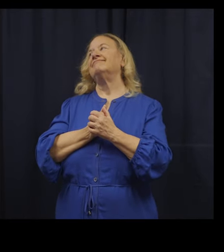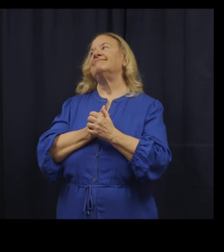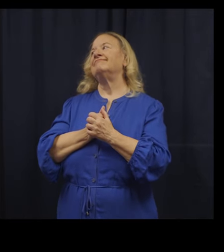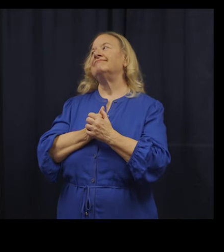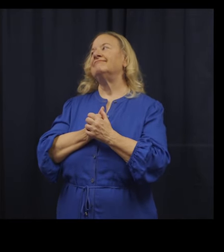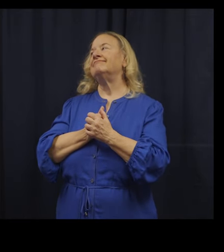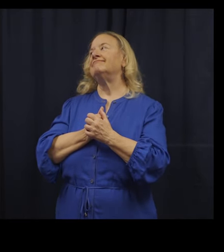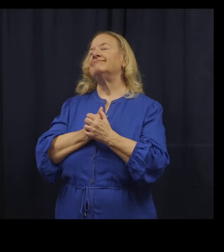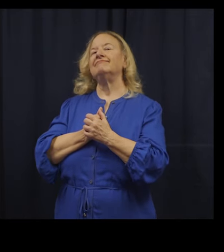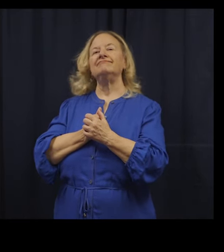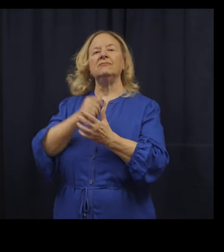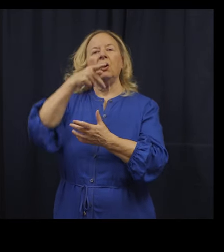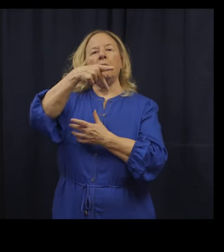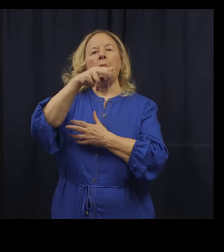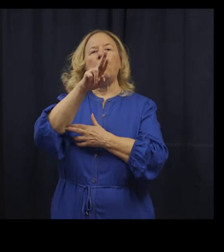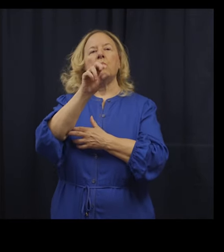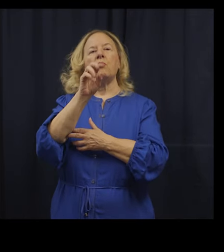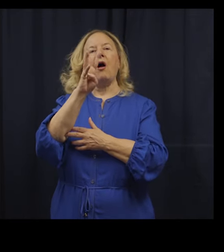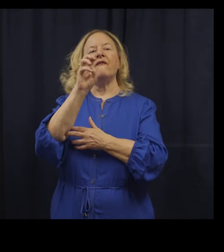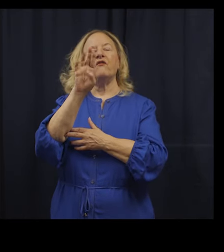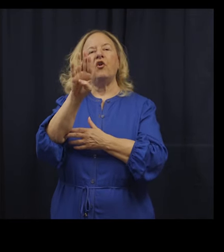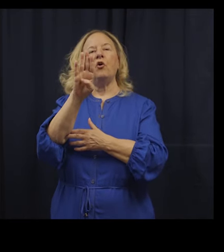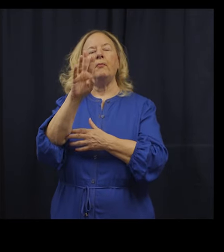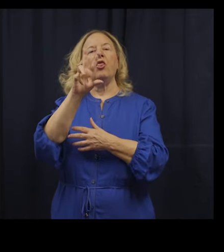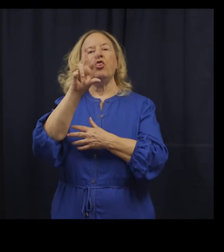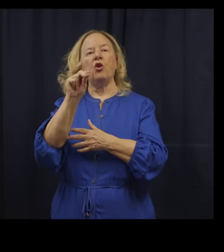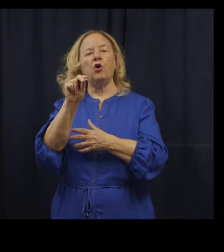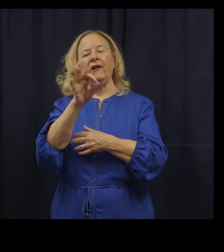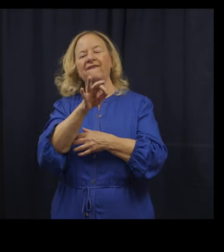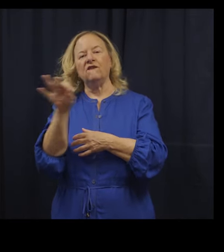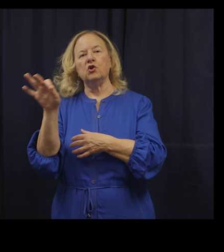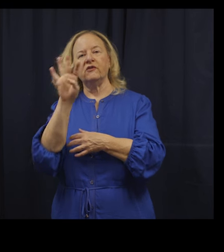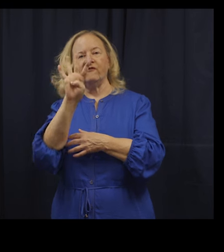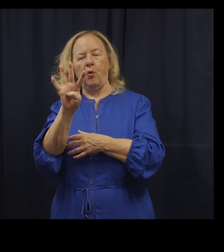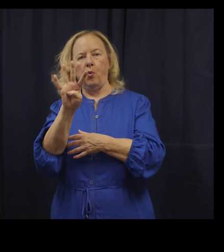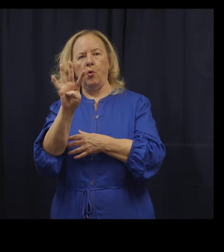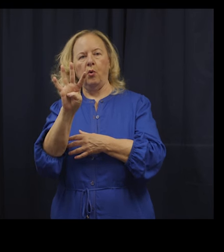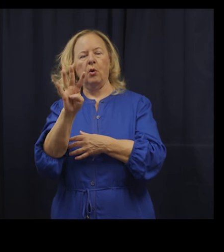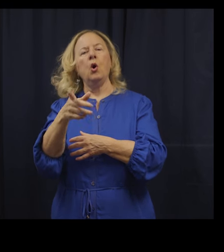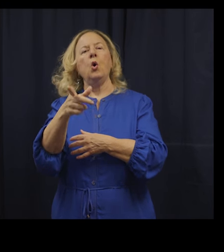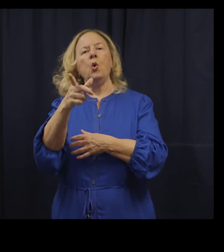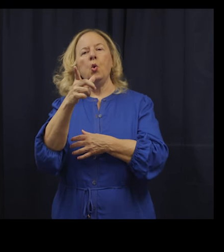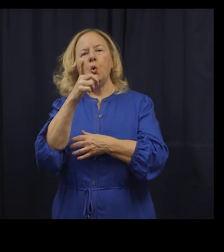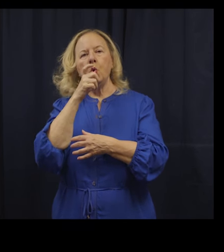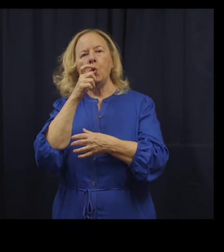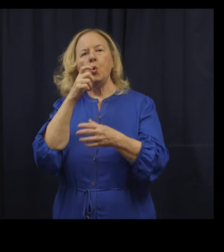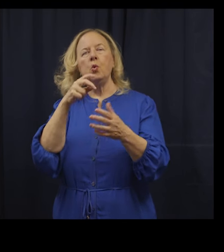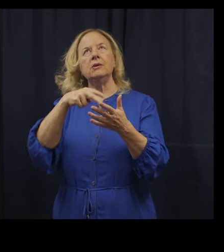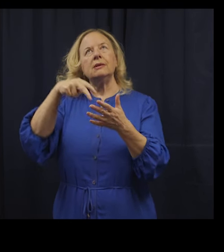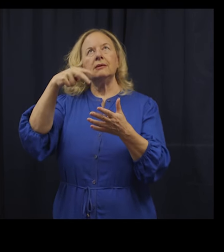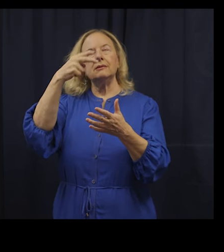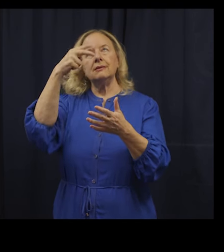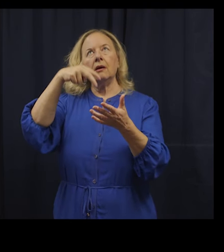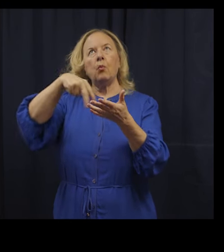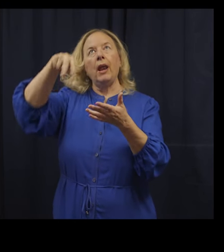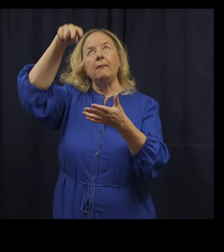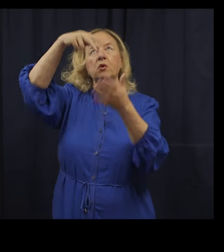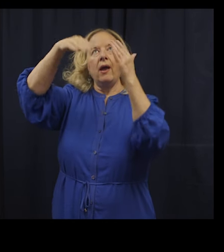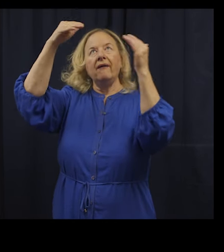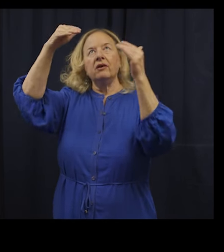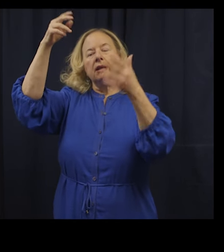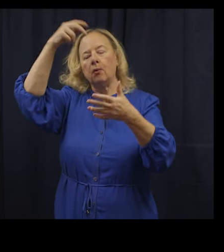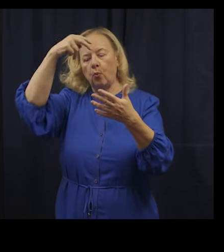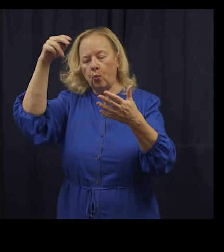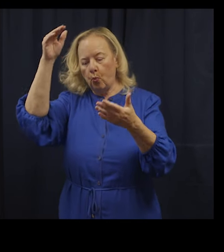Here is Proverbs 30, verse 4, where it says, who's ascended into heaven or descended? Who gathered